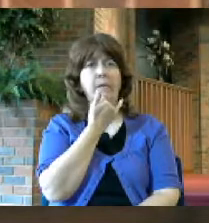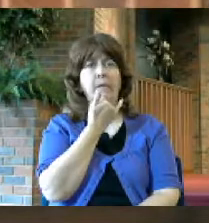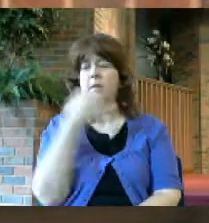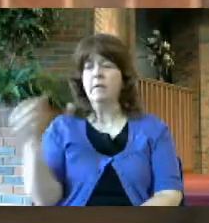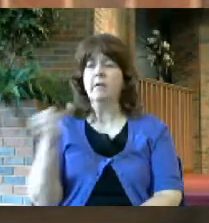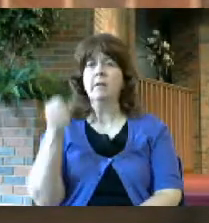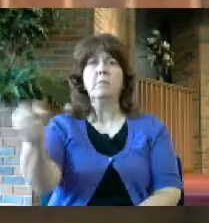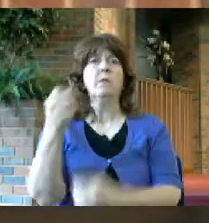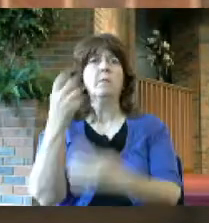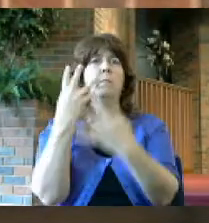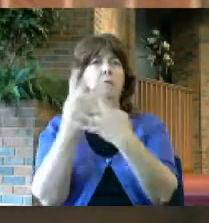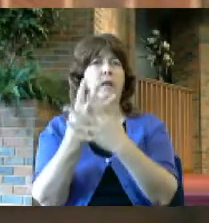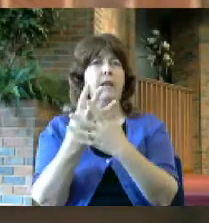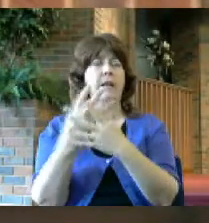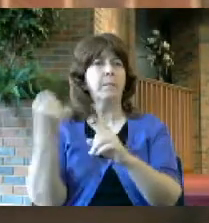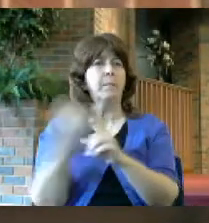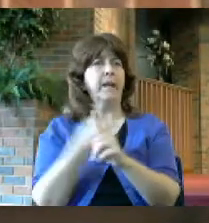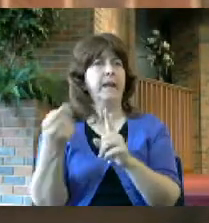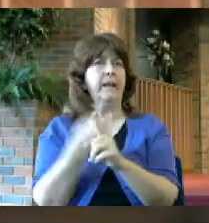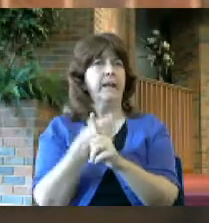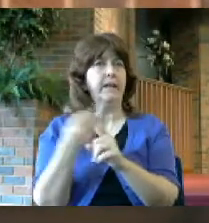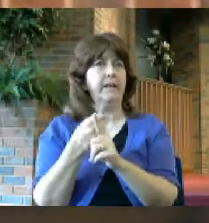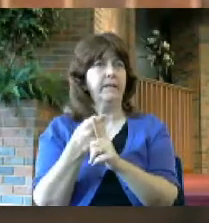Which brings you to another question.